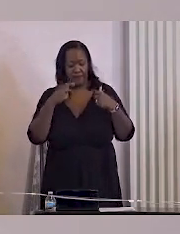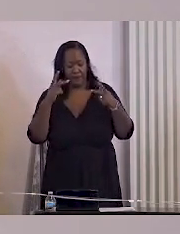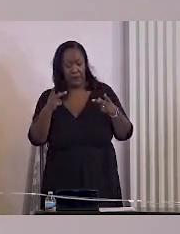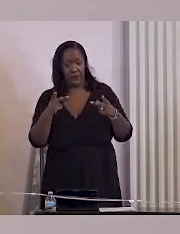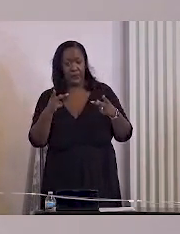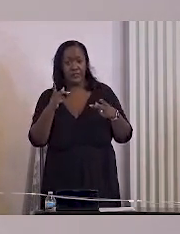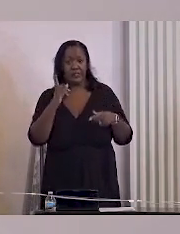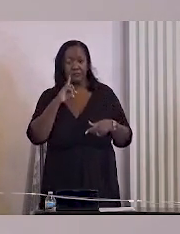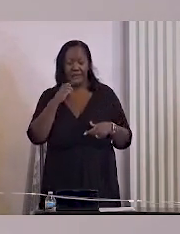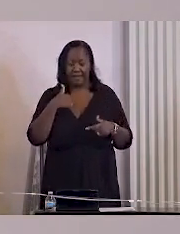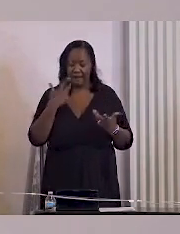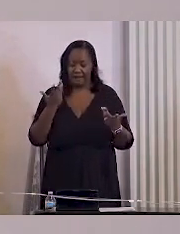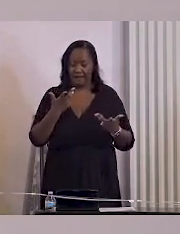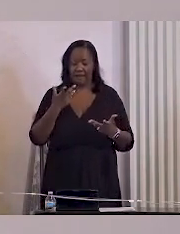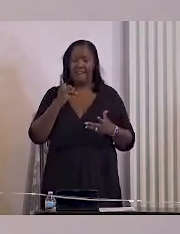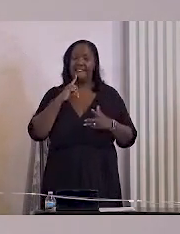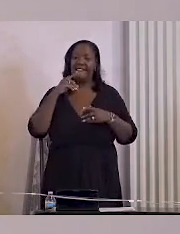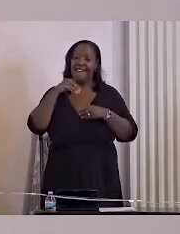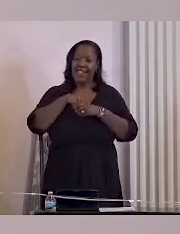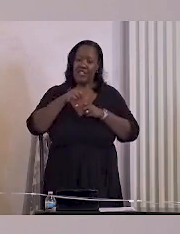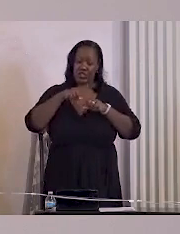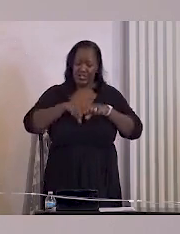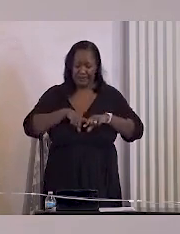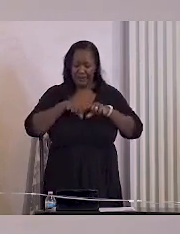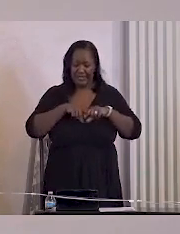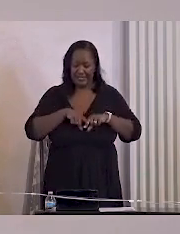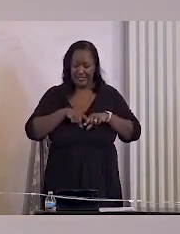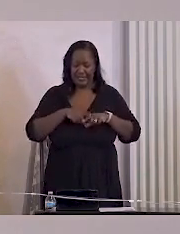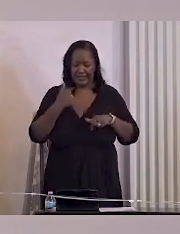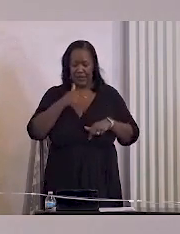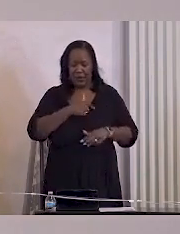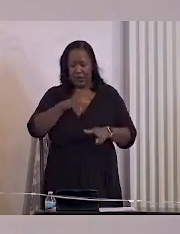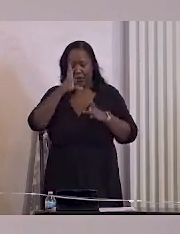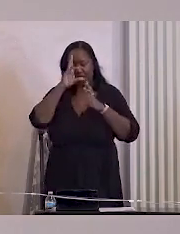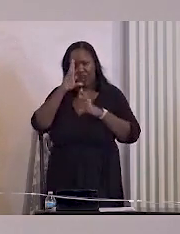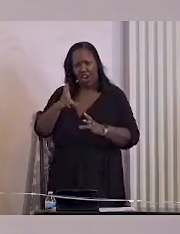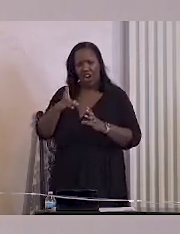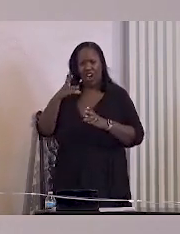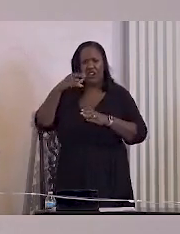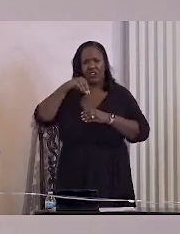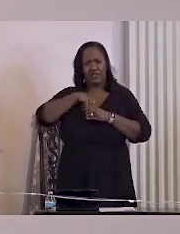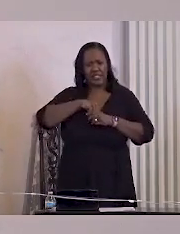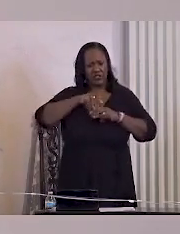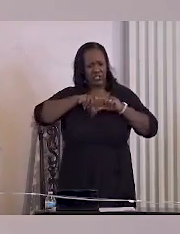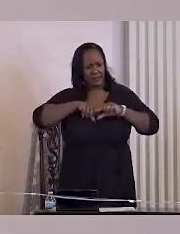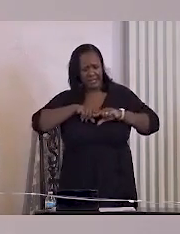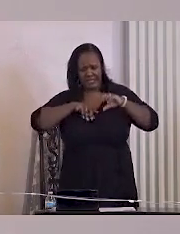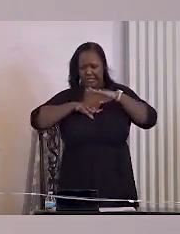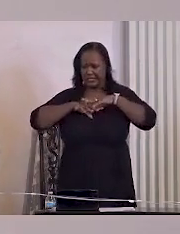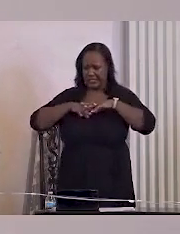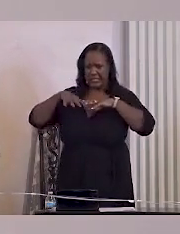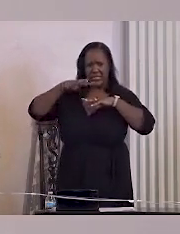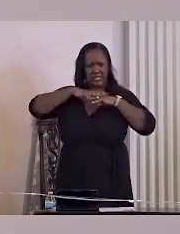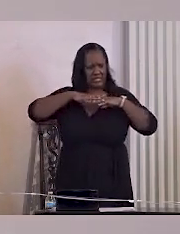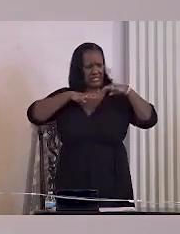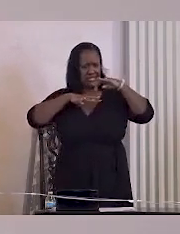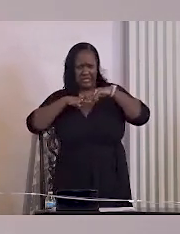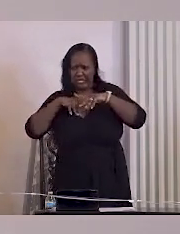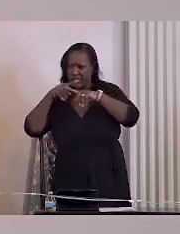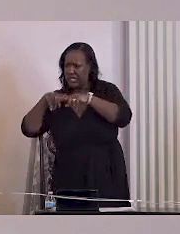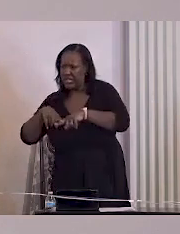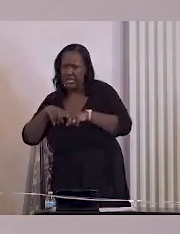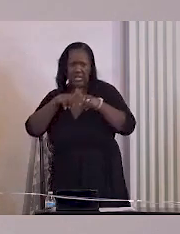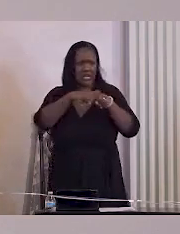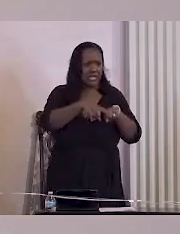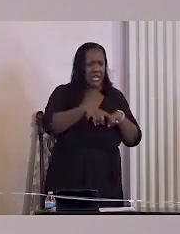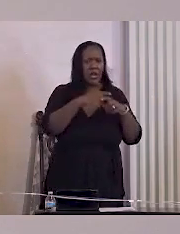with interdependence. We honor the interdependent web of all existence. We covenant